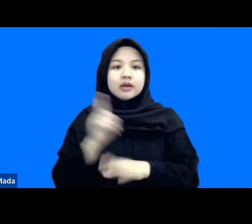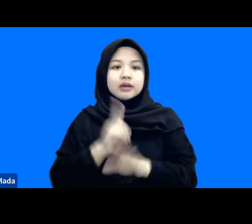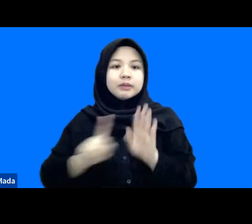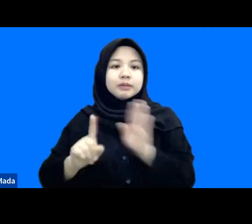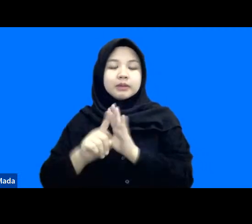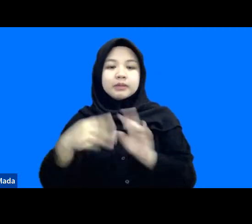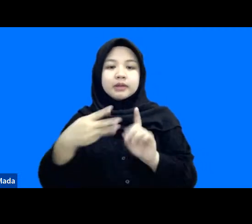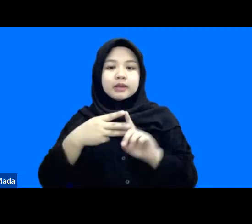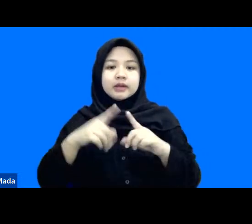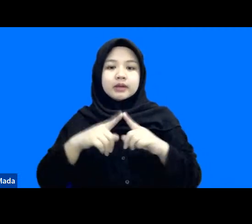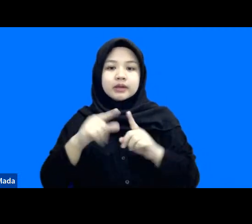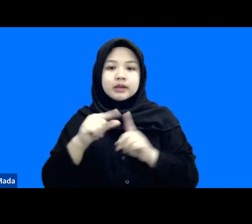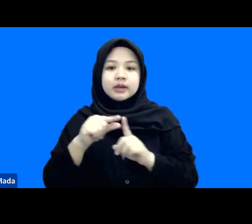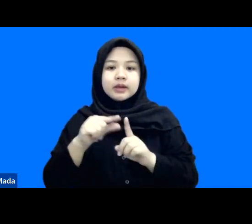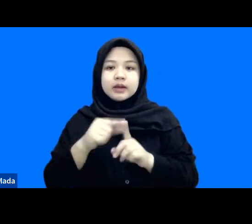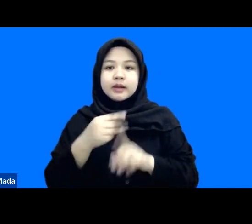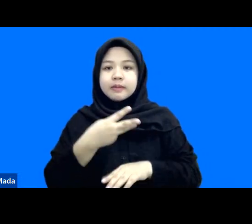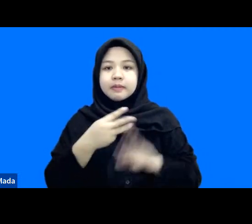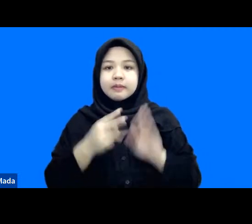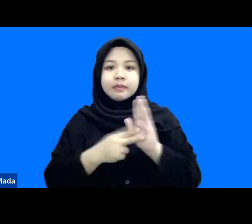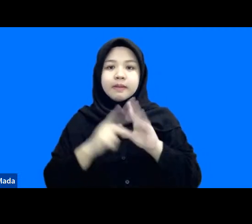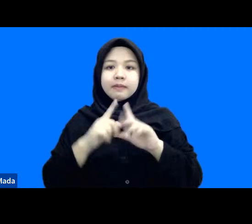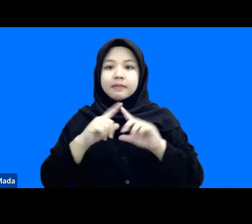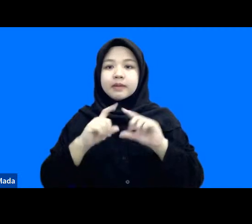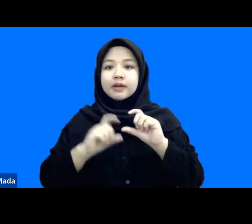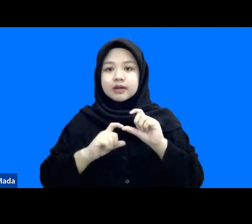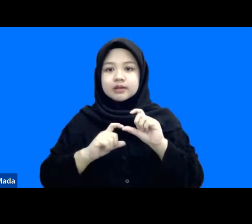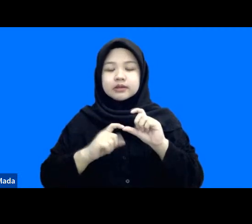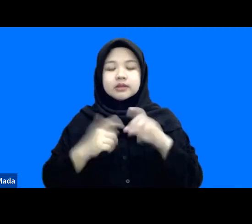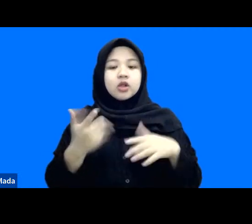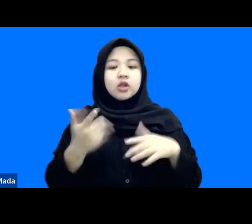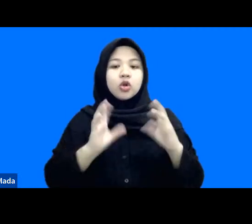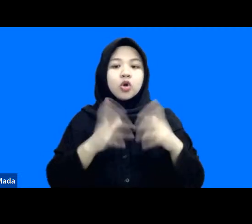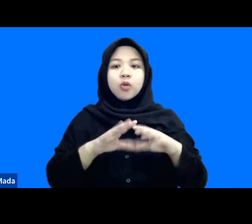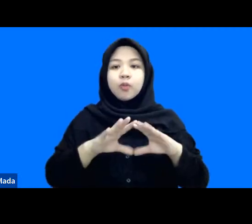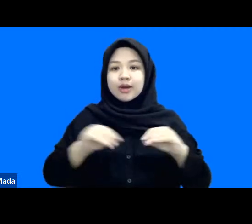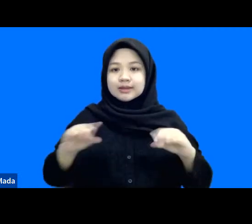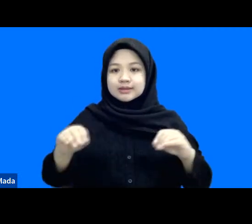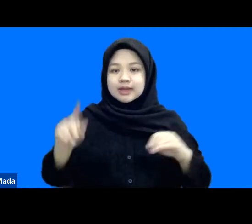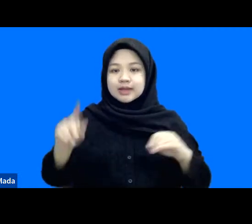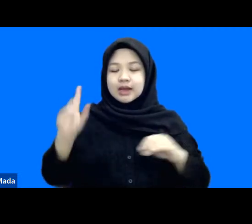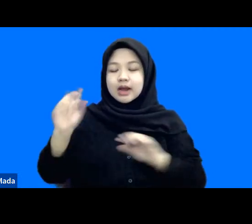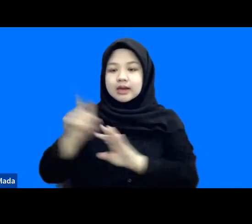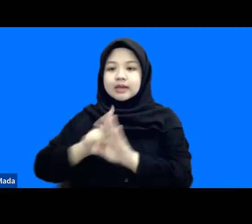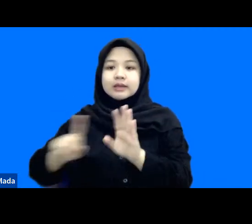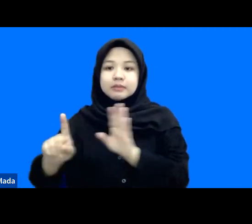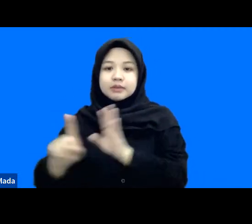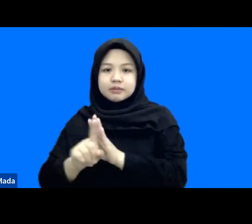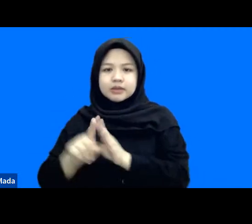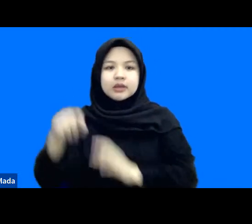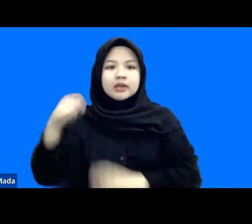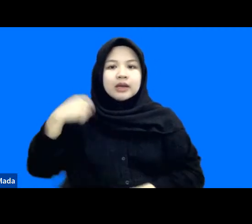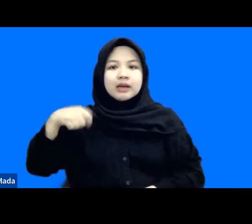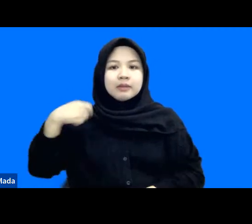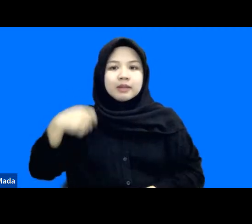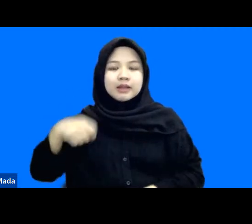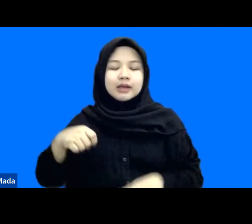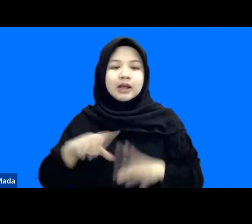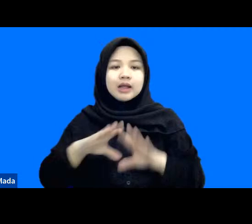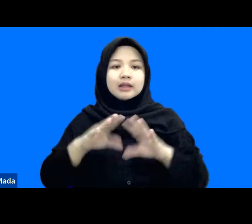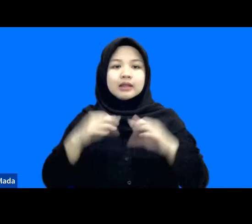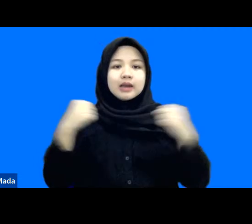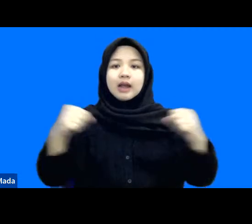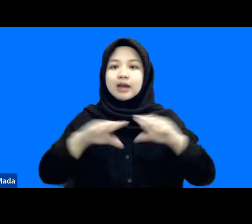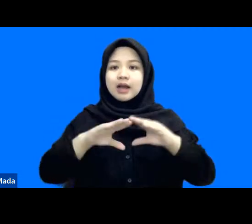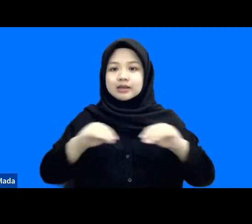by the Ministry of Manpower. Lastly, with Empower initiative led by Ministry